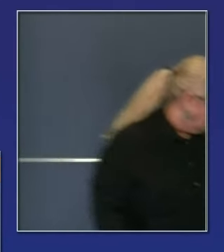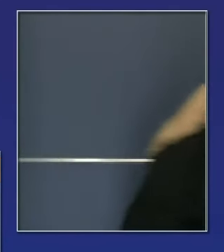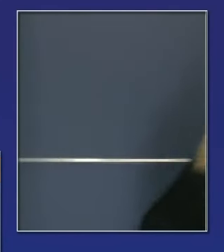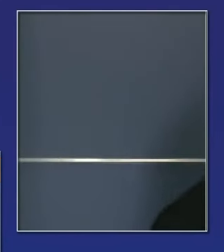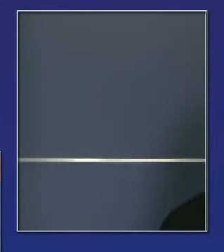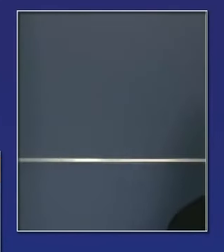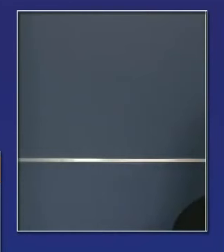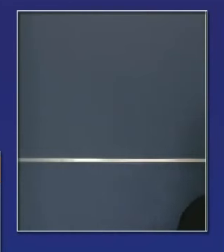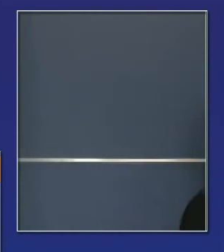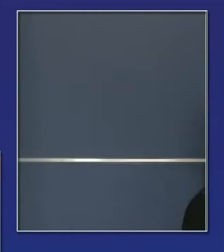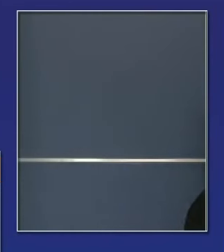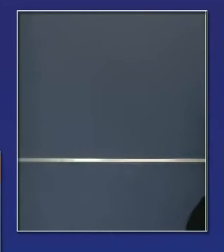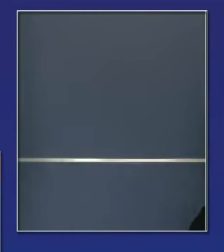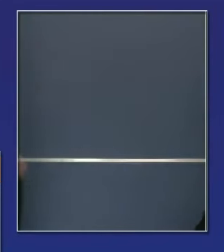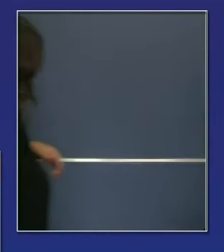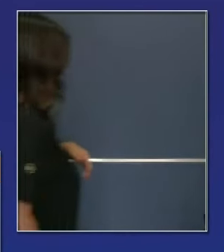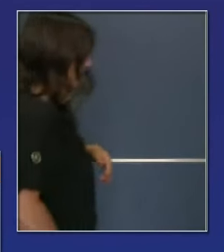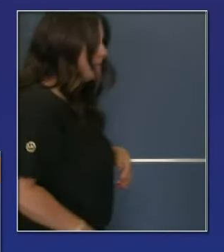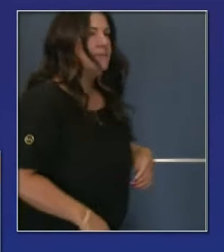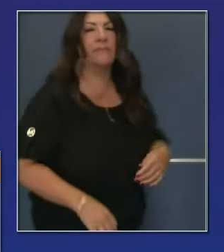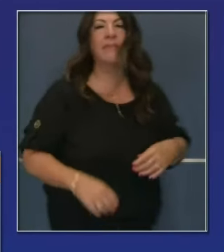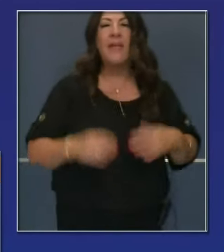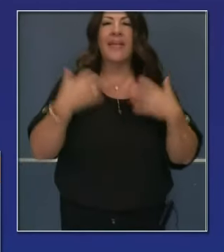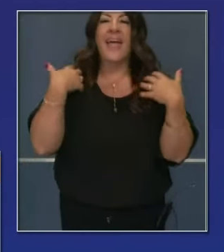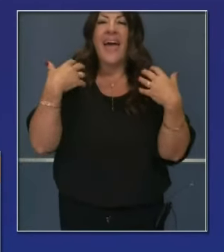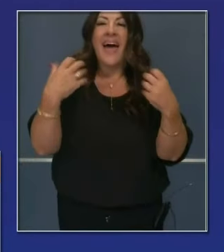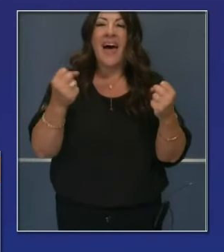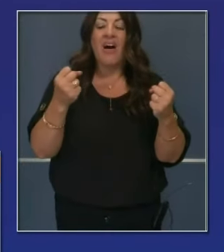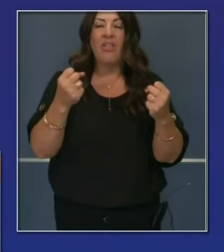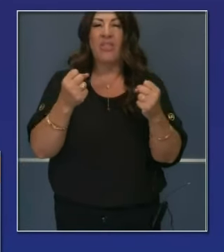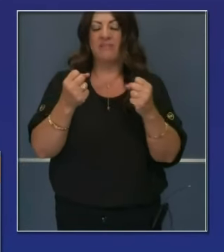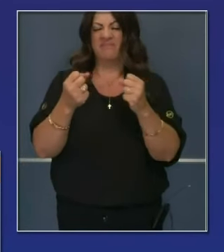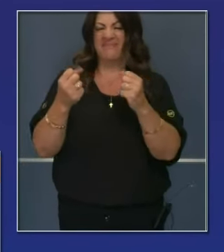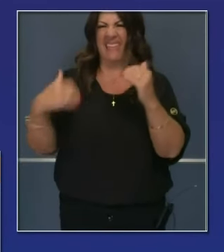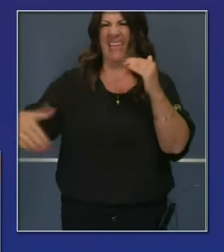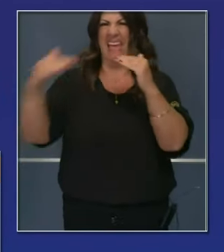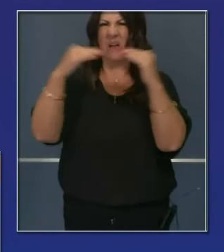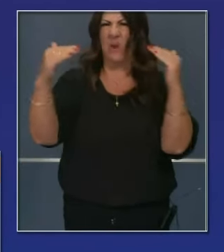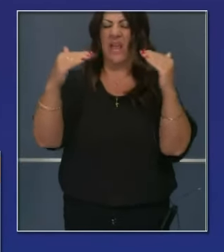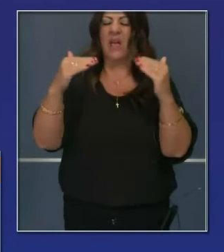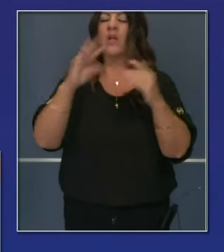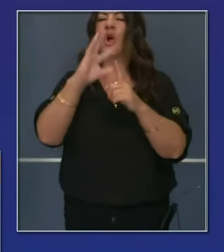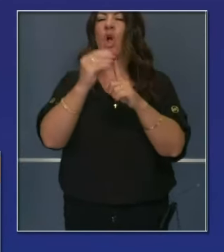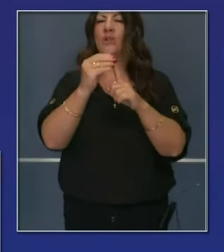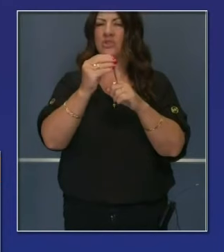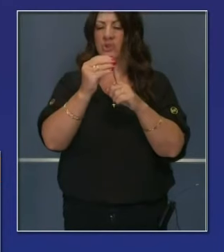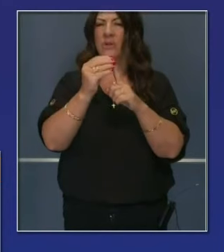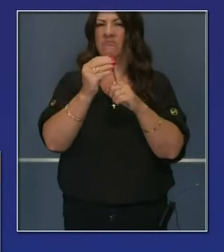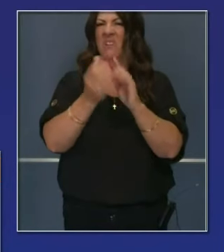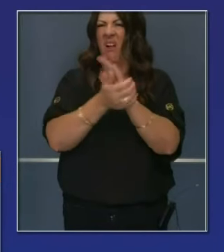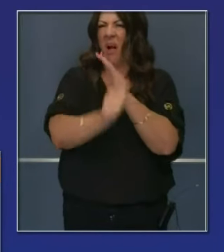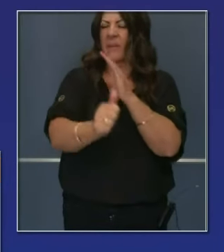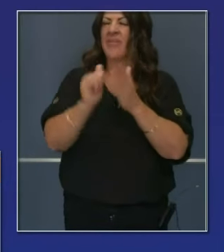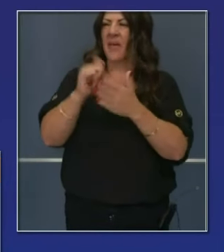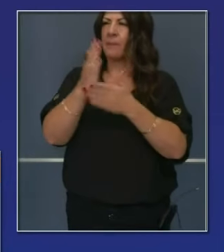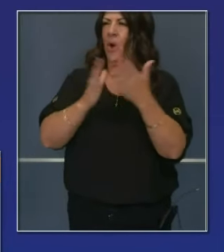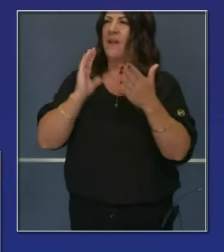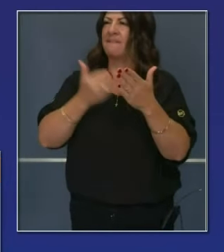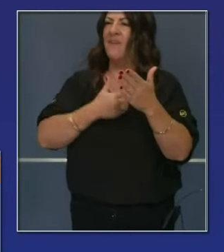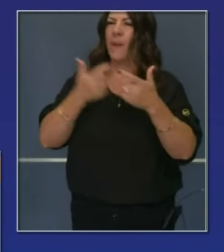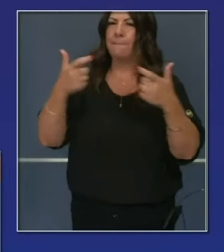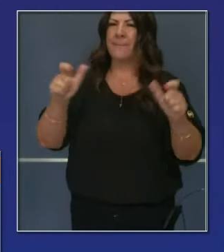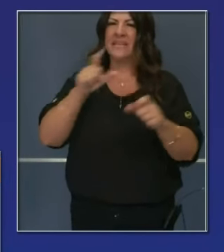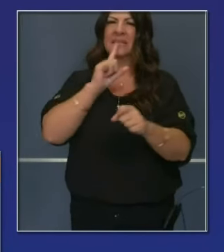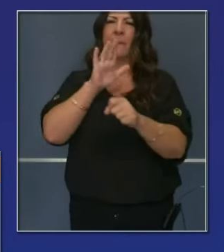talk, by the way, of health equity, that's a frame of cultural competency. That's a big part of our commitment here in the state